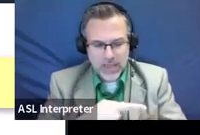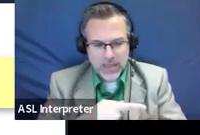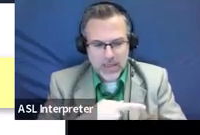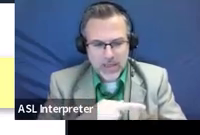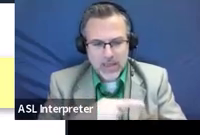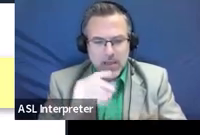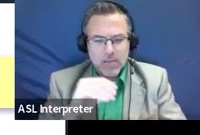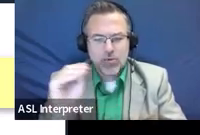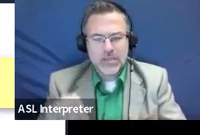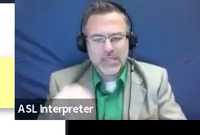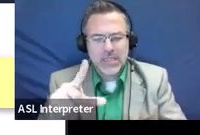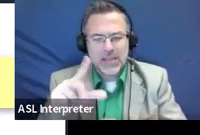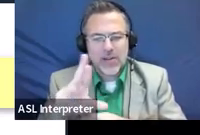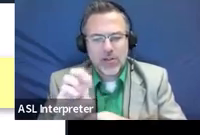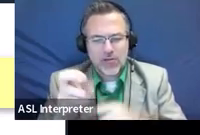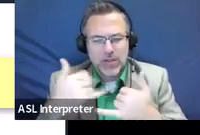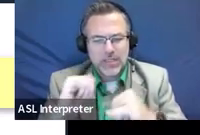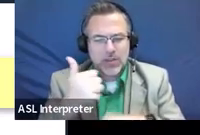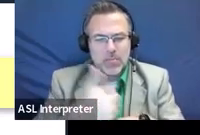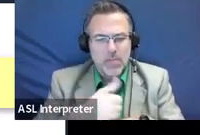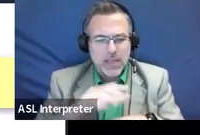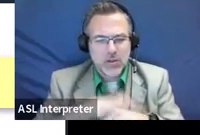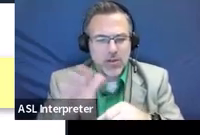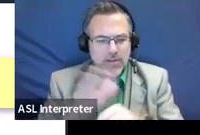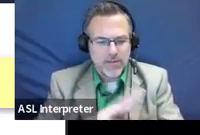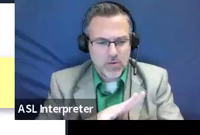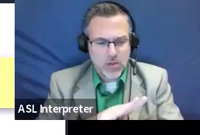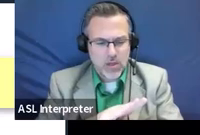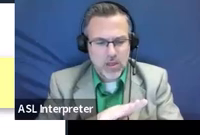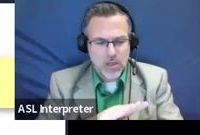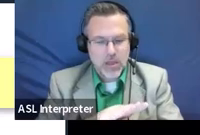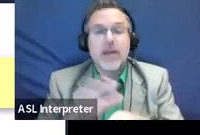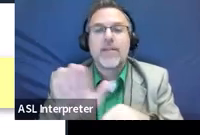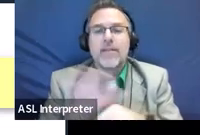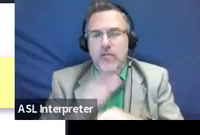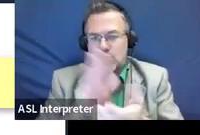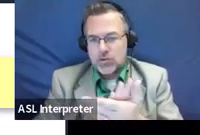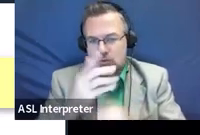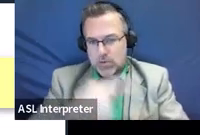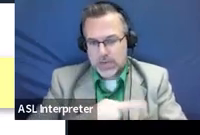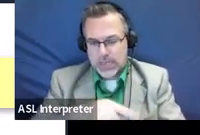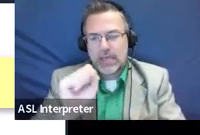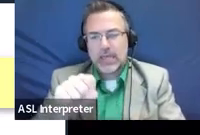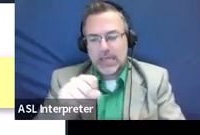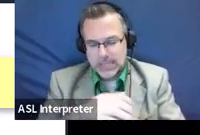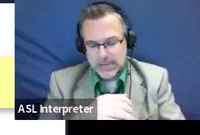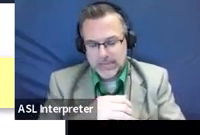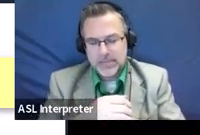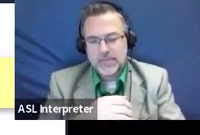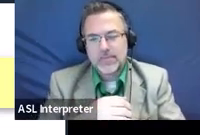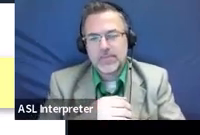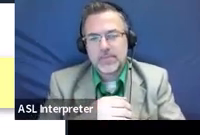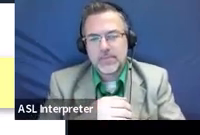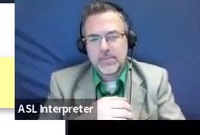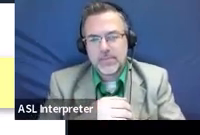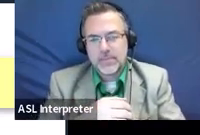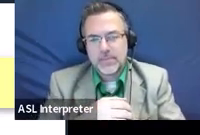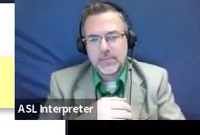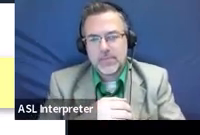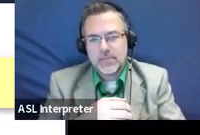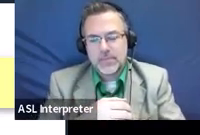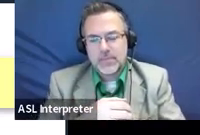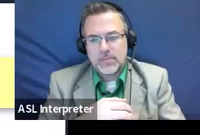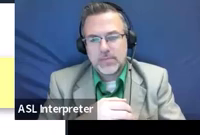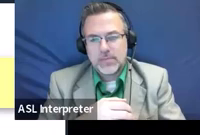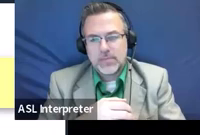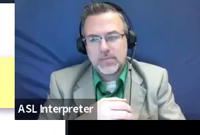of LRE still based on a full? Yes, it is. Full school day. That, yes. And I explain it like this.